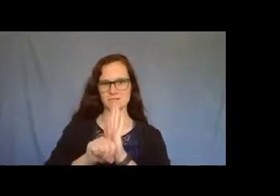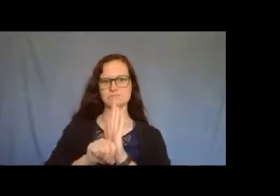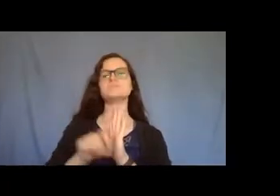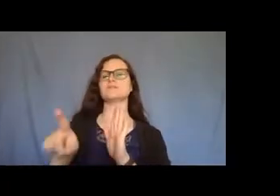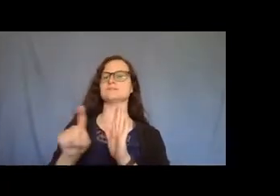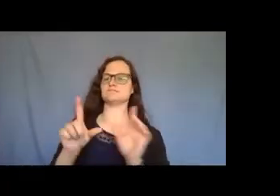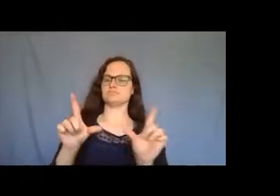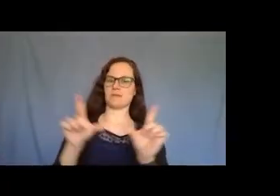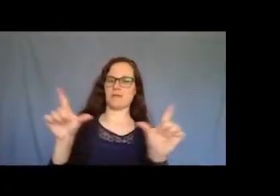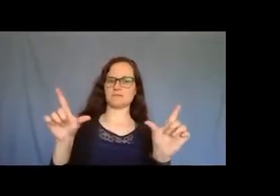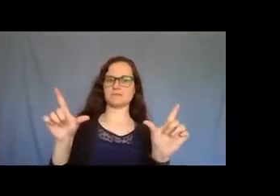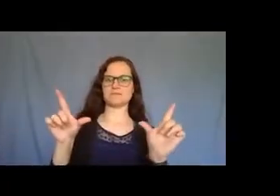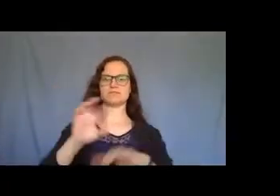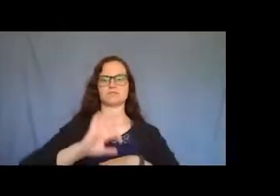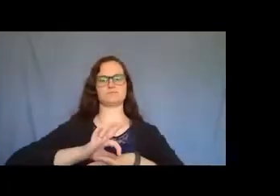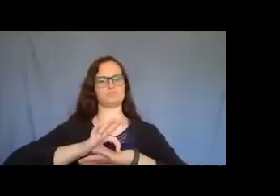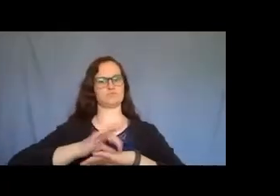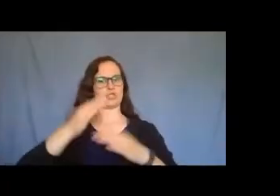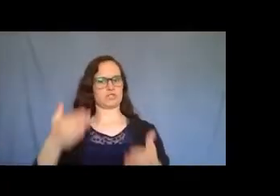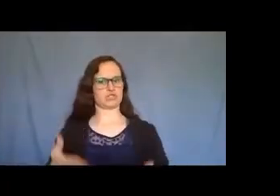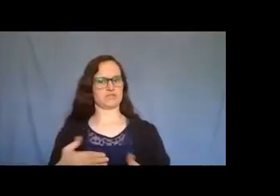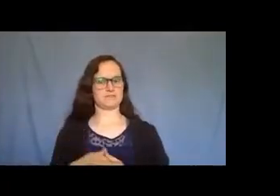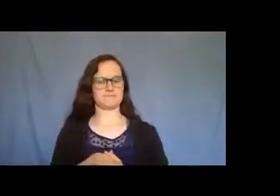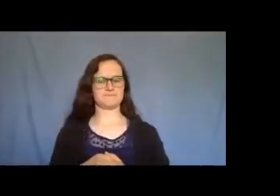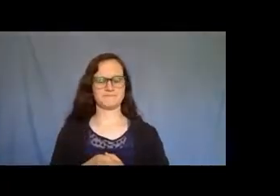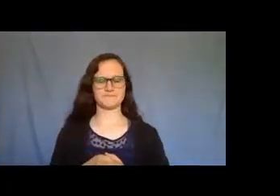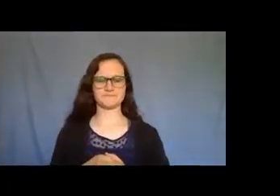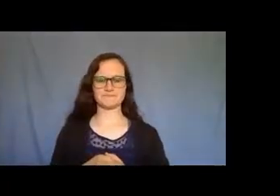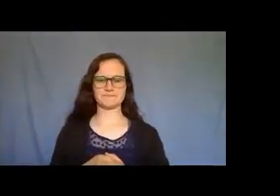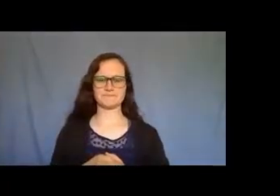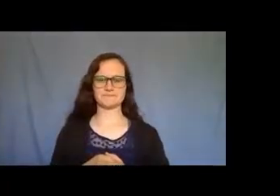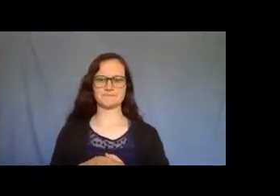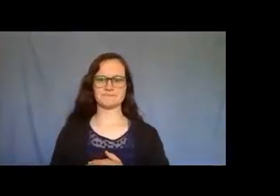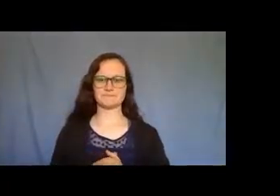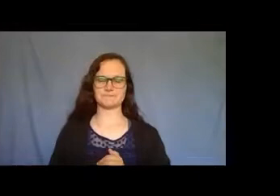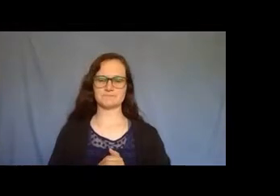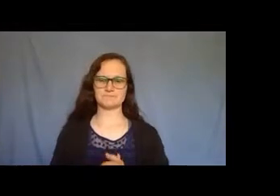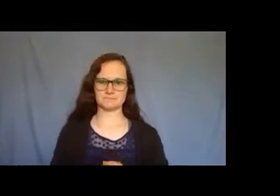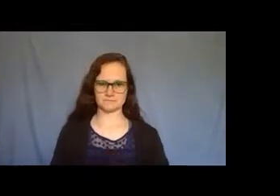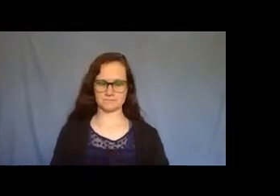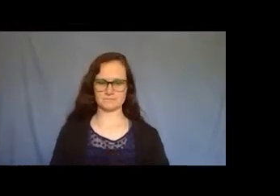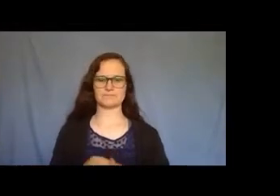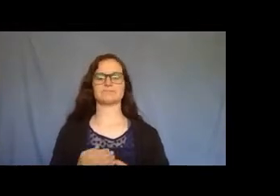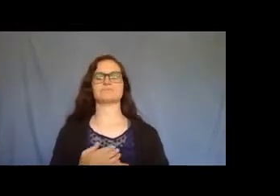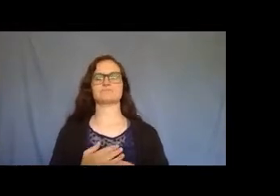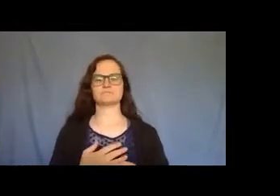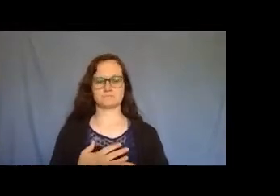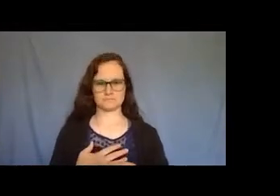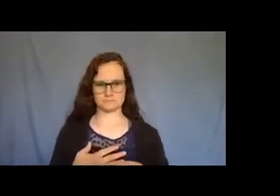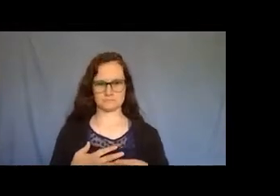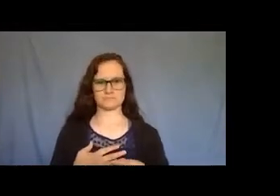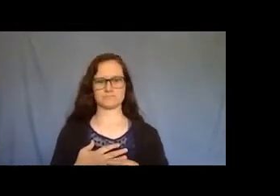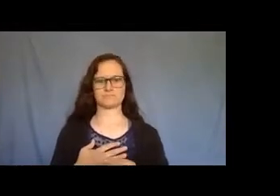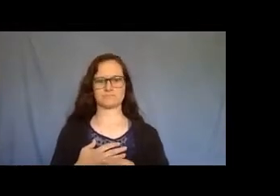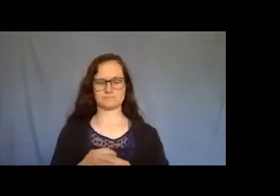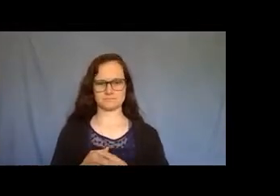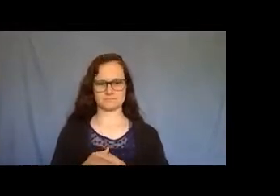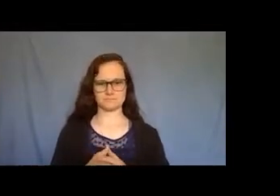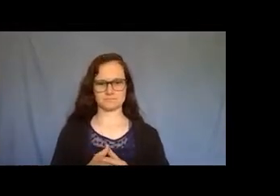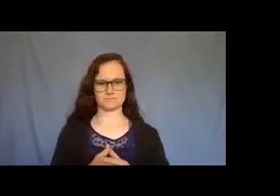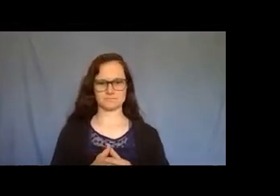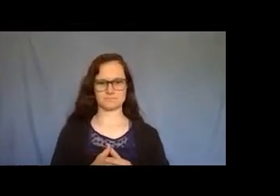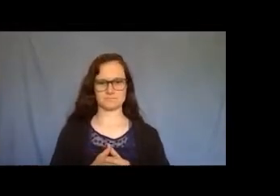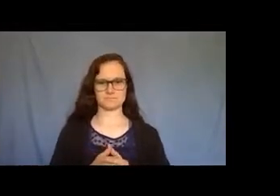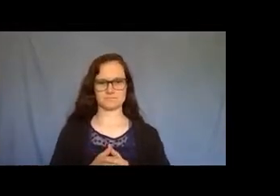geologist. Prior to his current role at NMED, he was the monitoring team lead in the Monitoring, Assessment and Standards